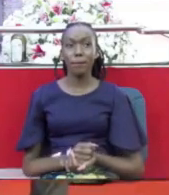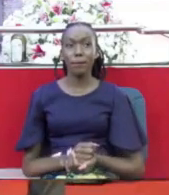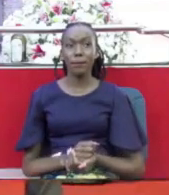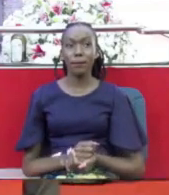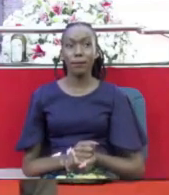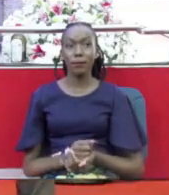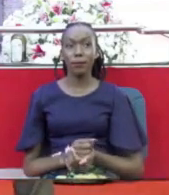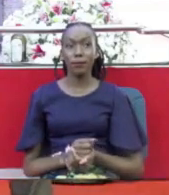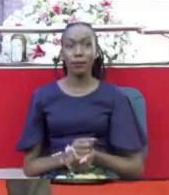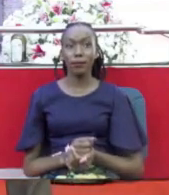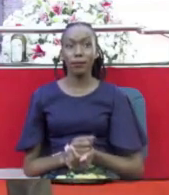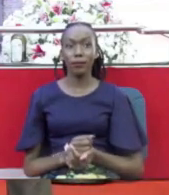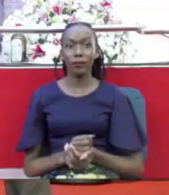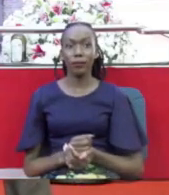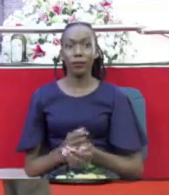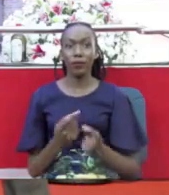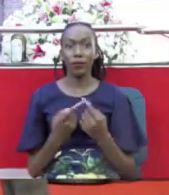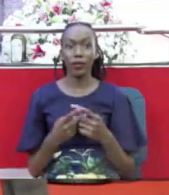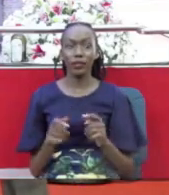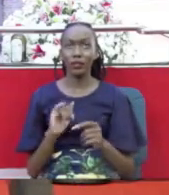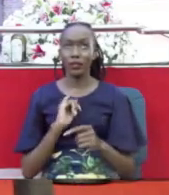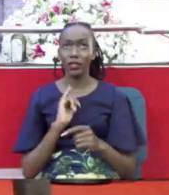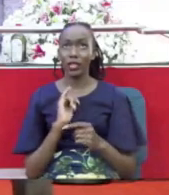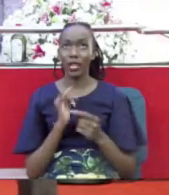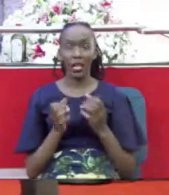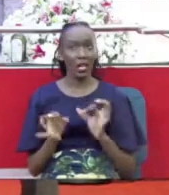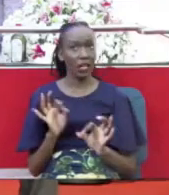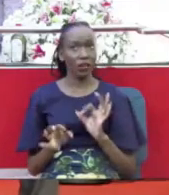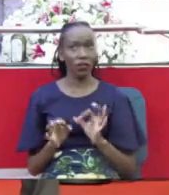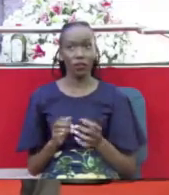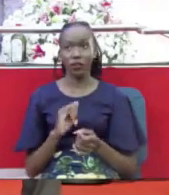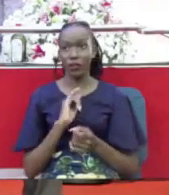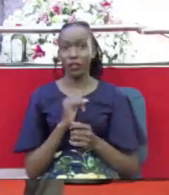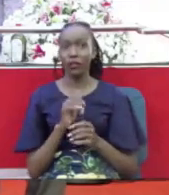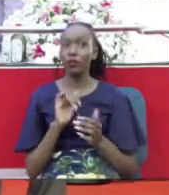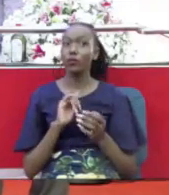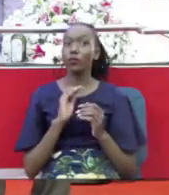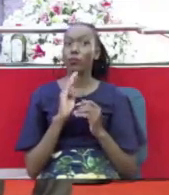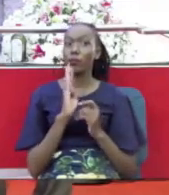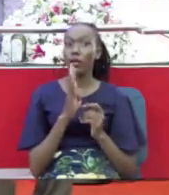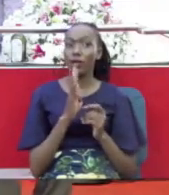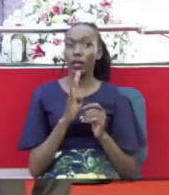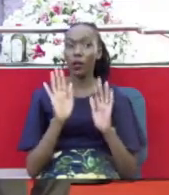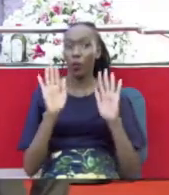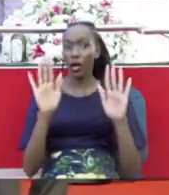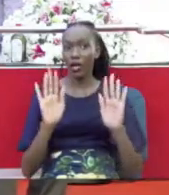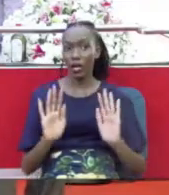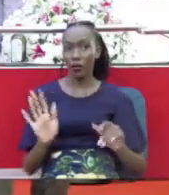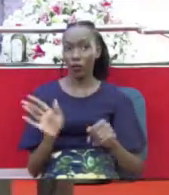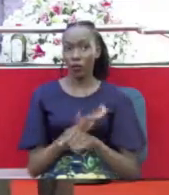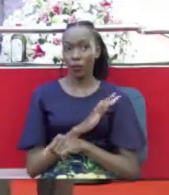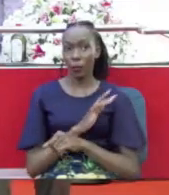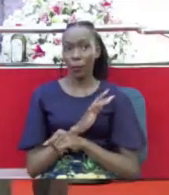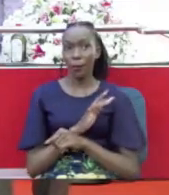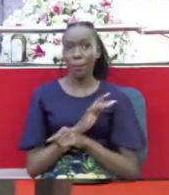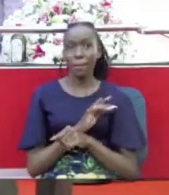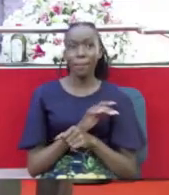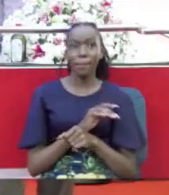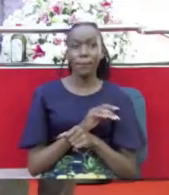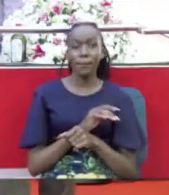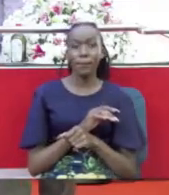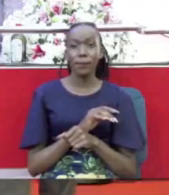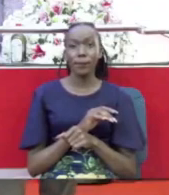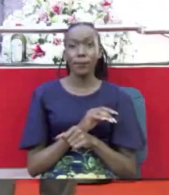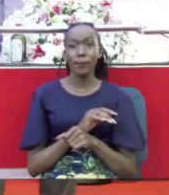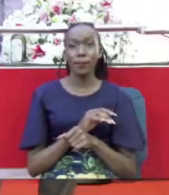But if it is to be wonderful and not go the other way, we have responsibility, and that's basically the space. Itakuwa ni njema,